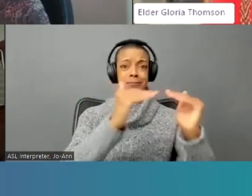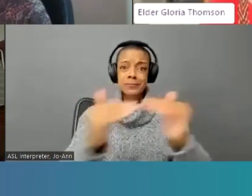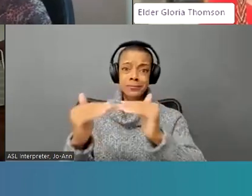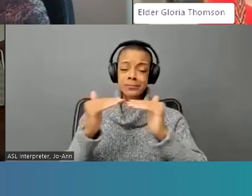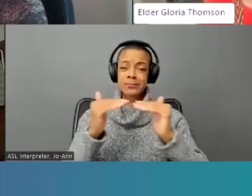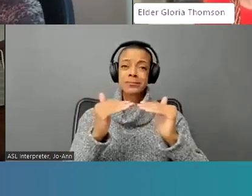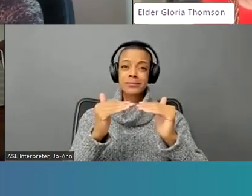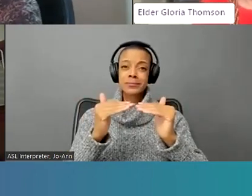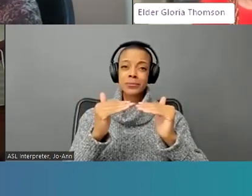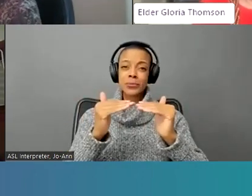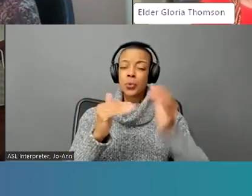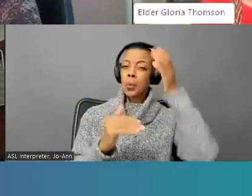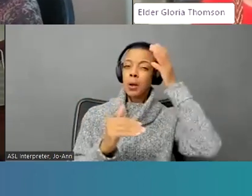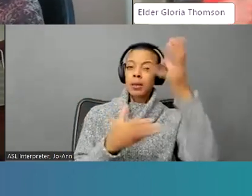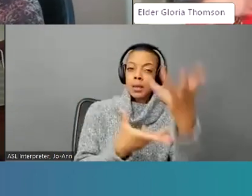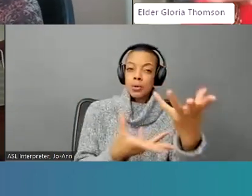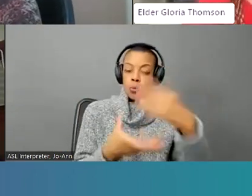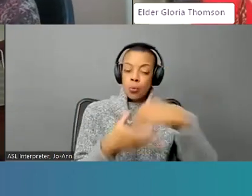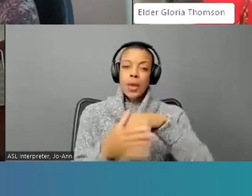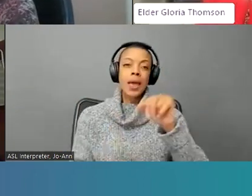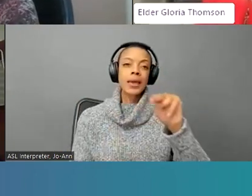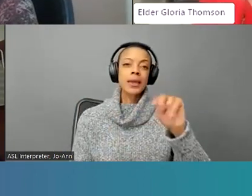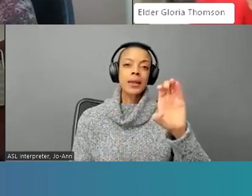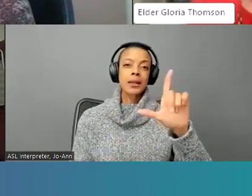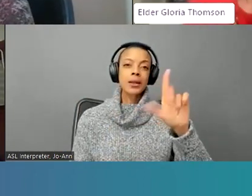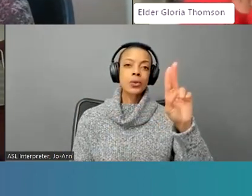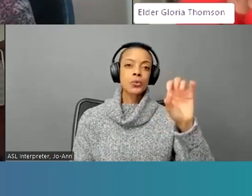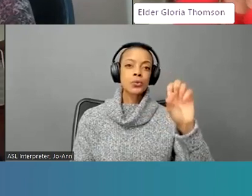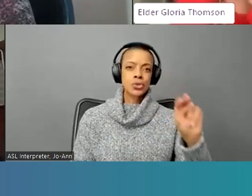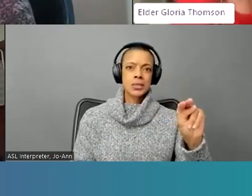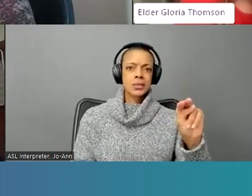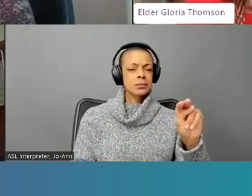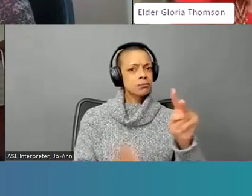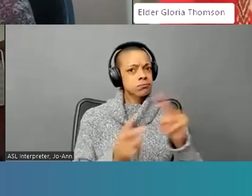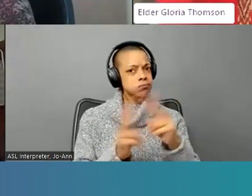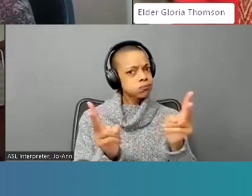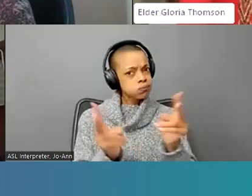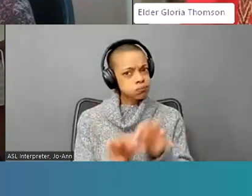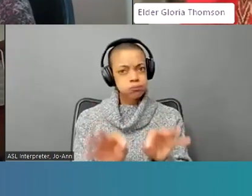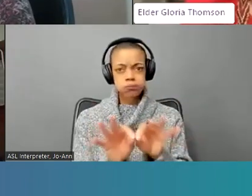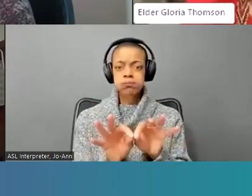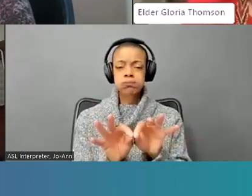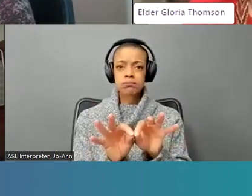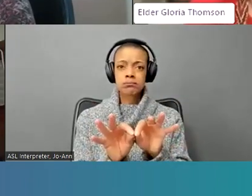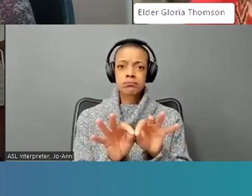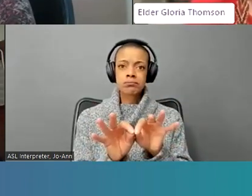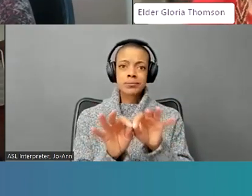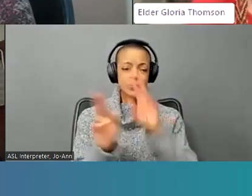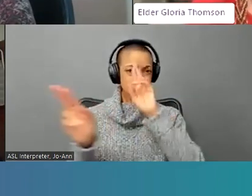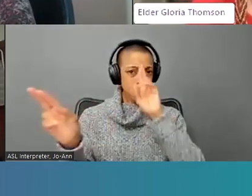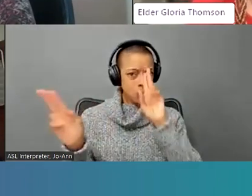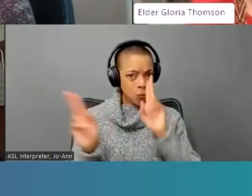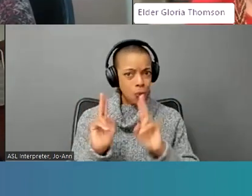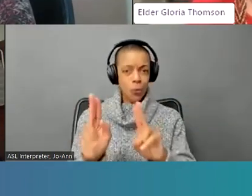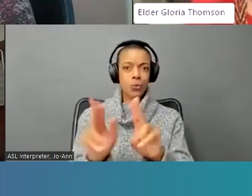inclusion, is really important, and honoring those relationships, because we